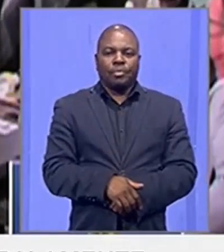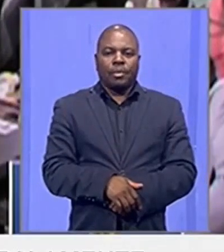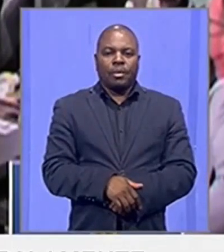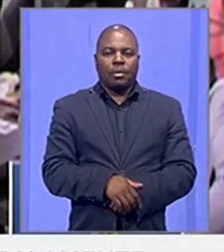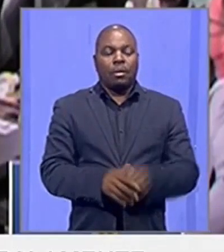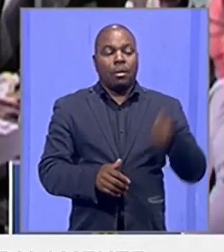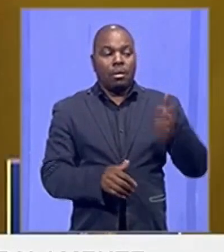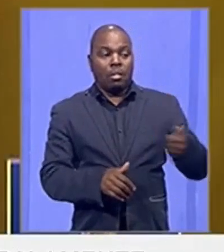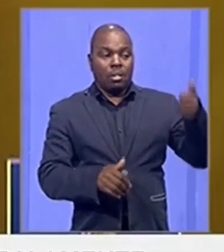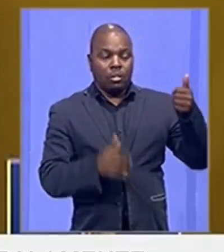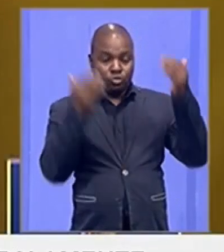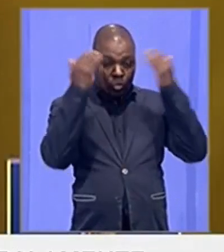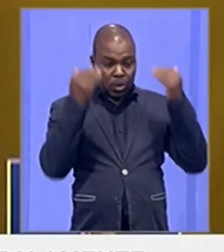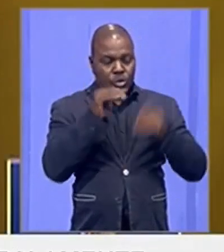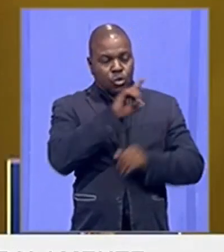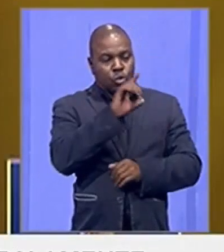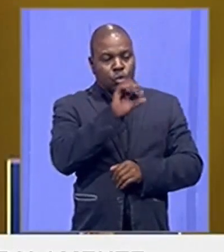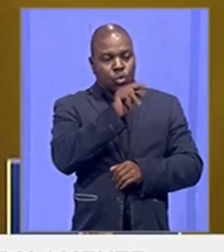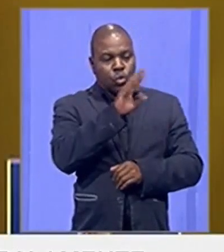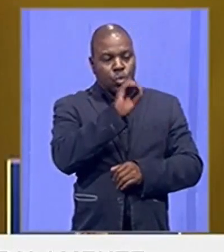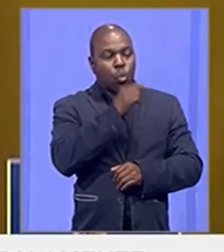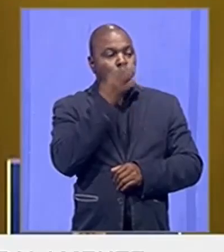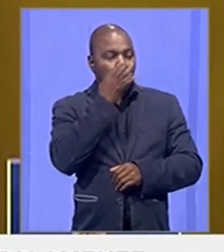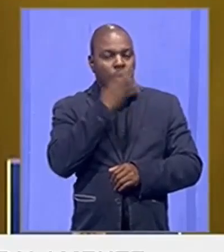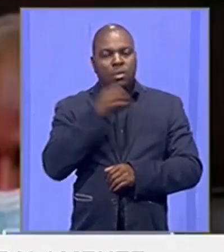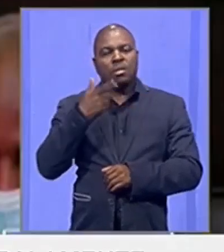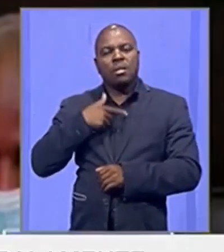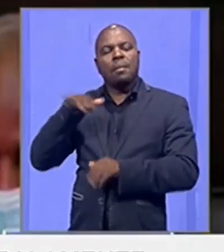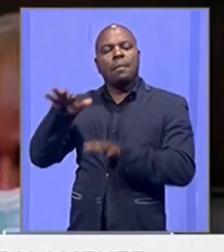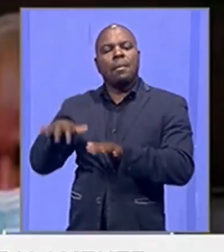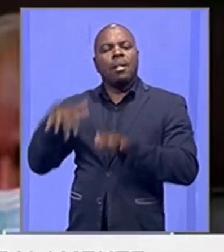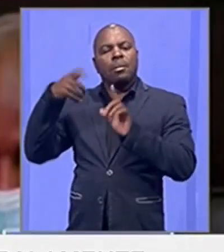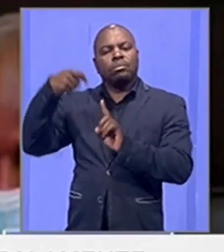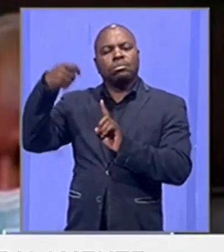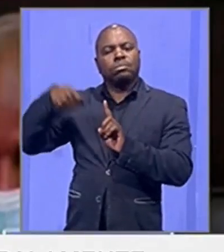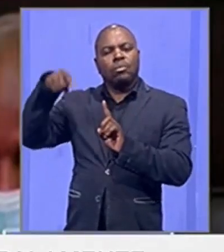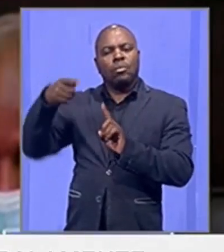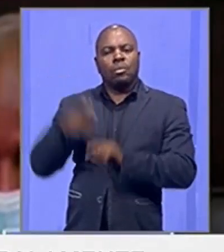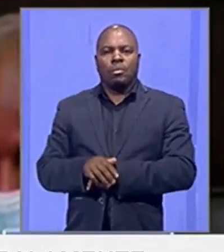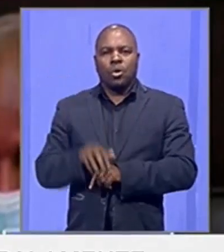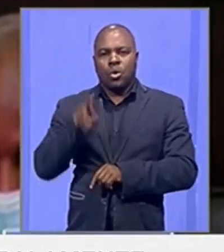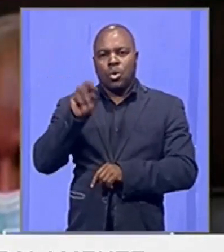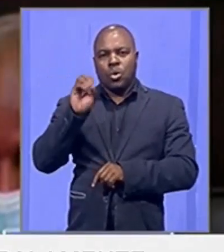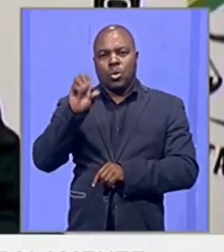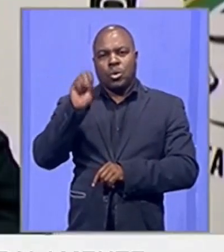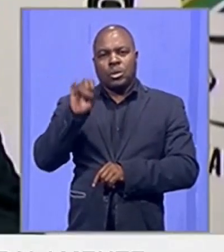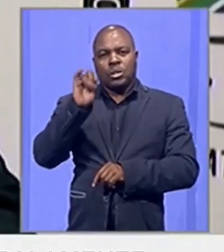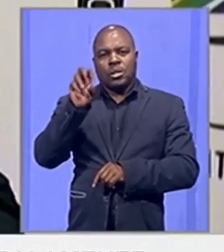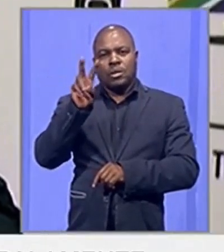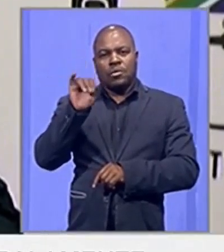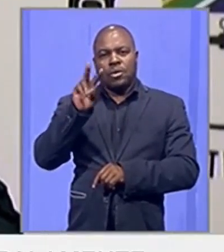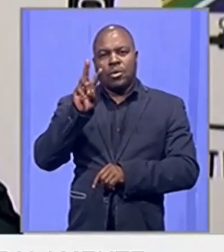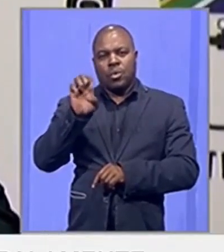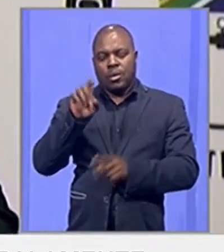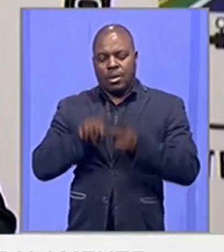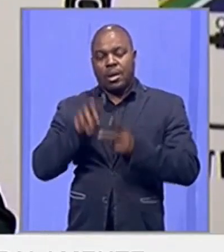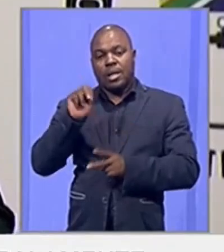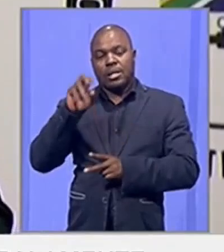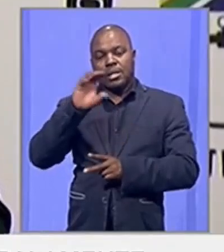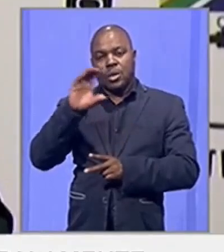Moahlodi e moholo wa naha Raymond Zondo o re kopano ya hae le motsamaisi wa dipuisano parlamenteng no Siviwe Maphisa Ngakula le modulasetulo wa